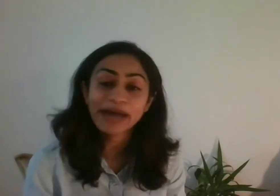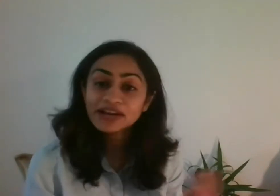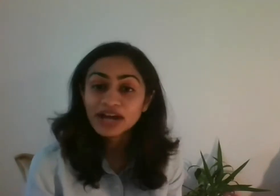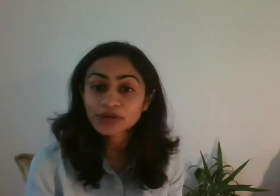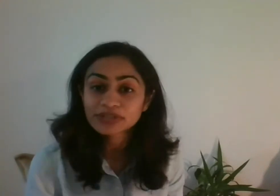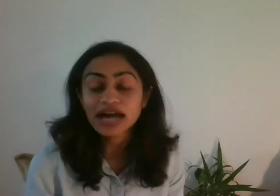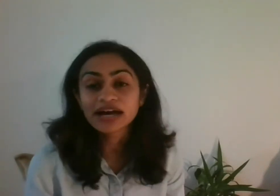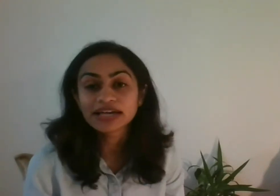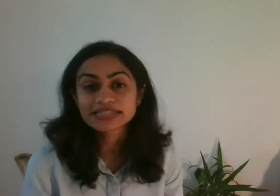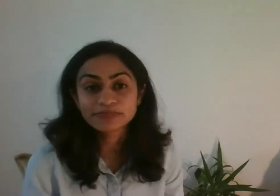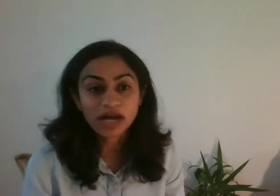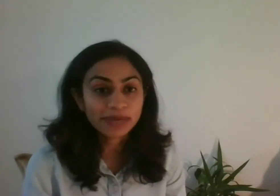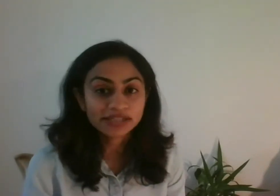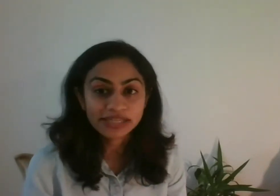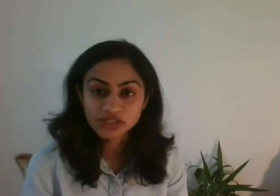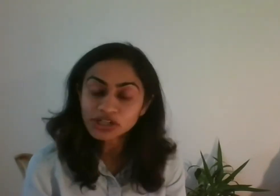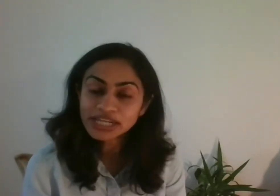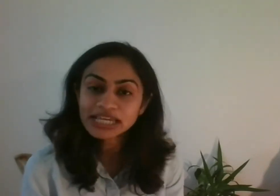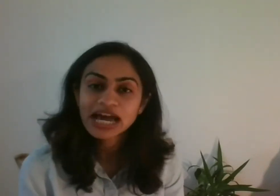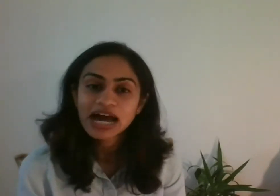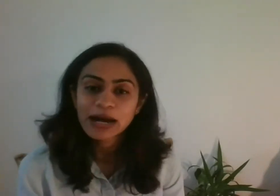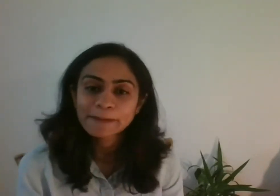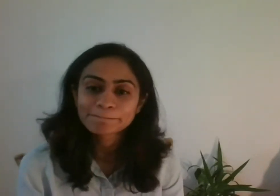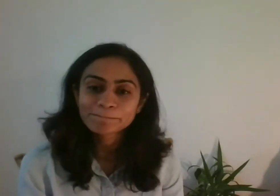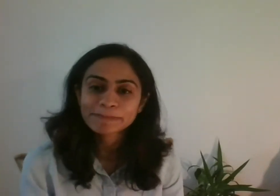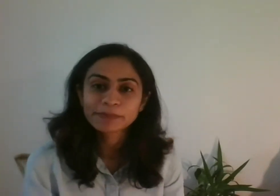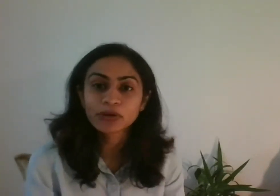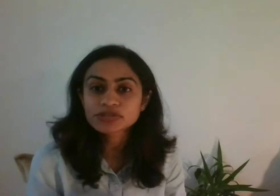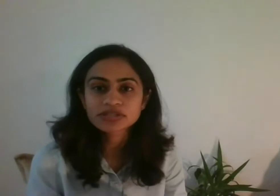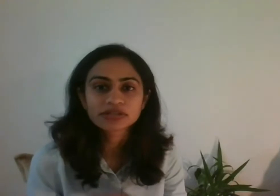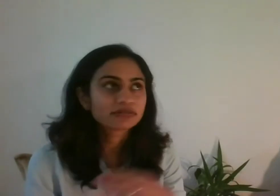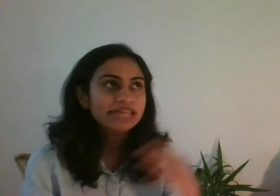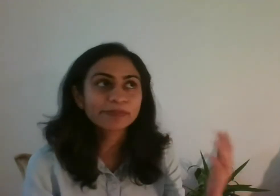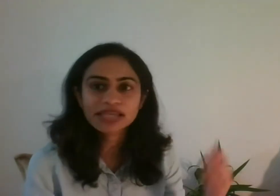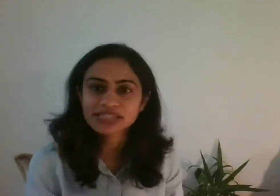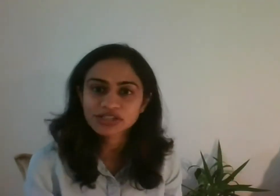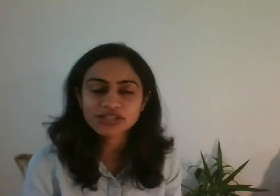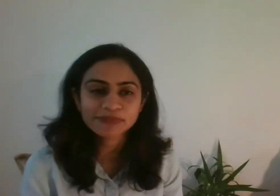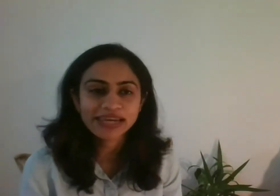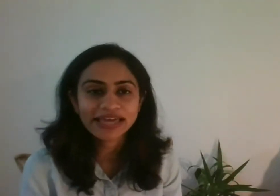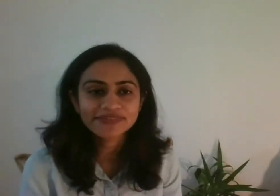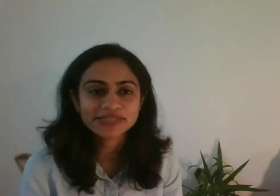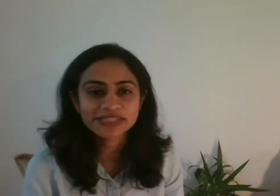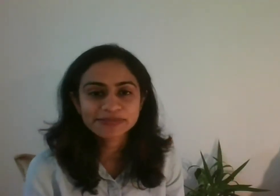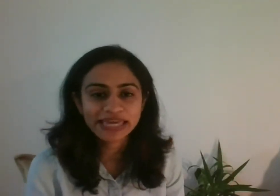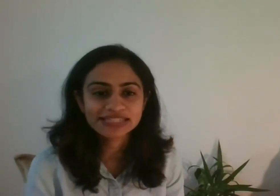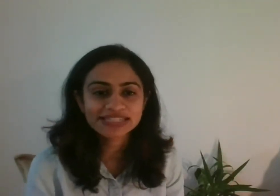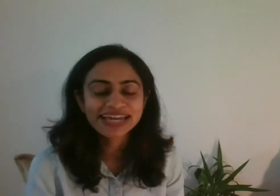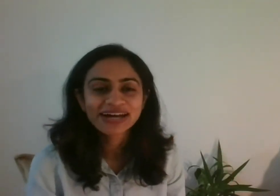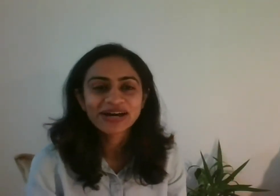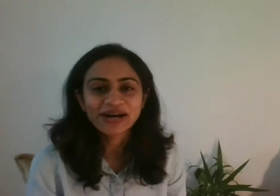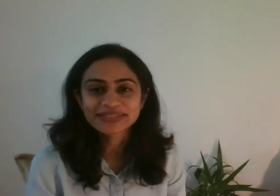My background is in biomedical engineering. Most 10 plus years of my life has been